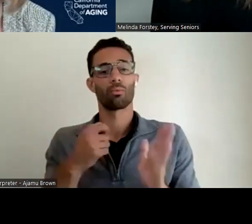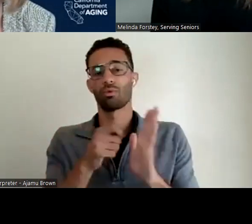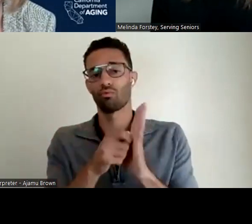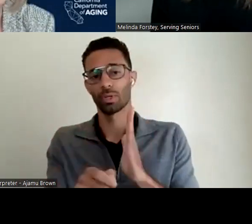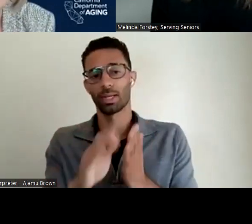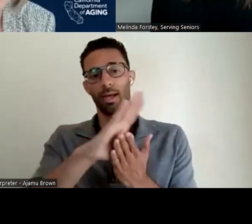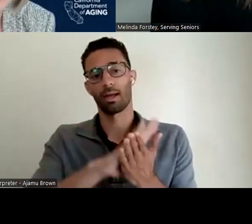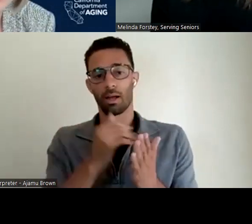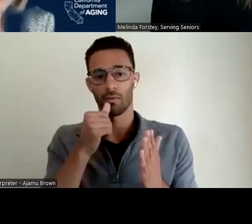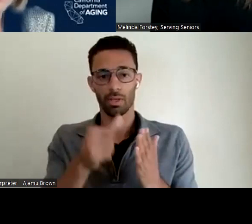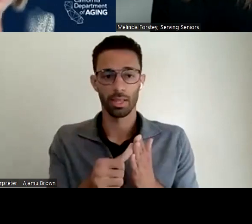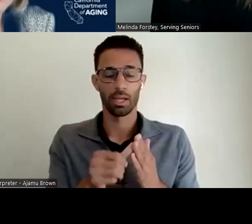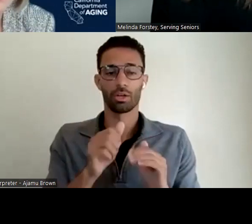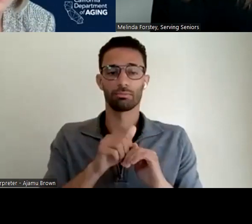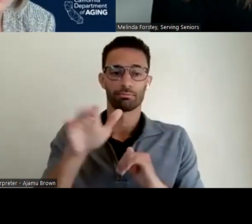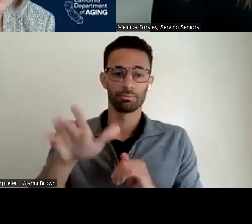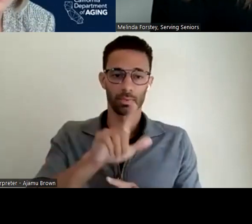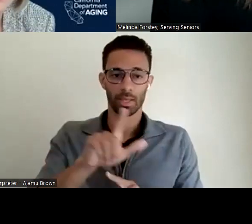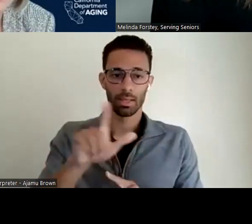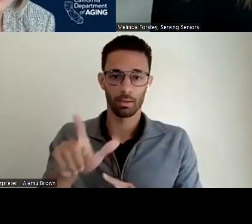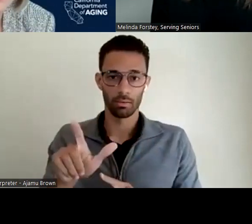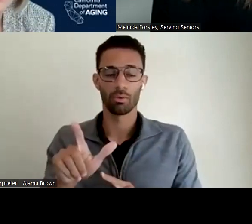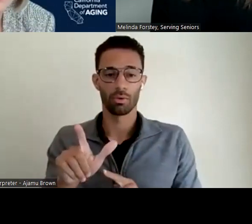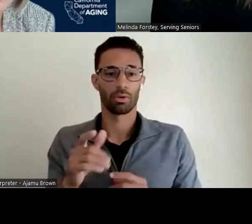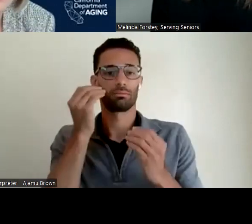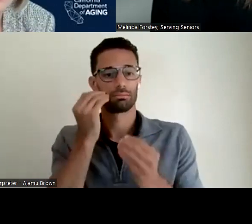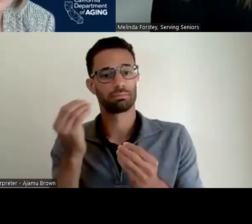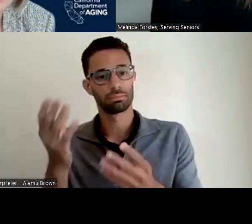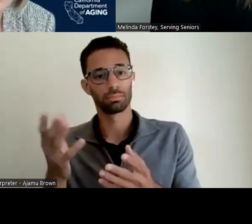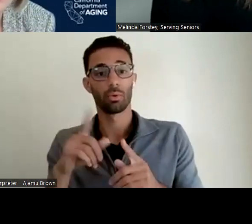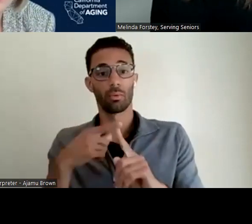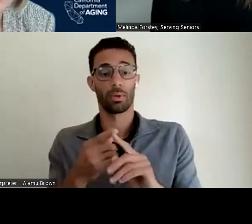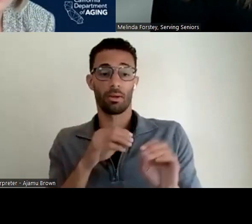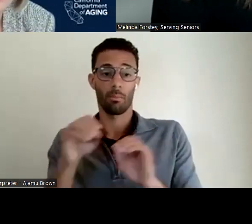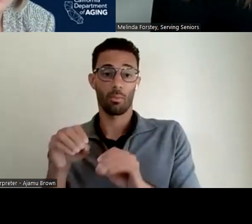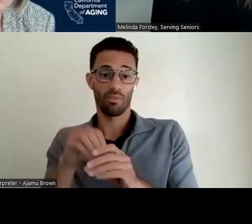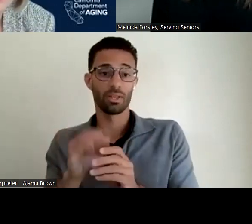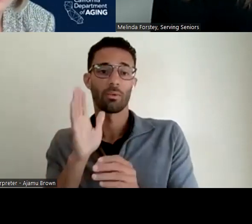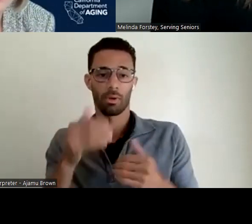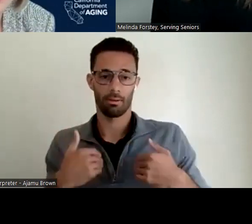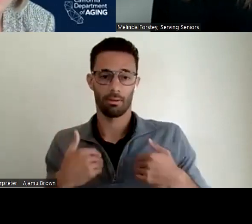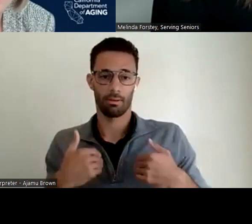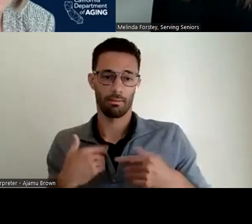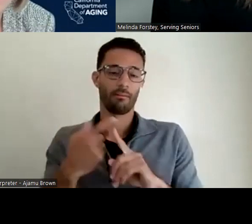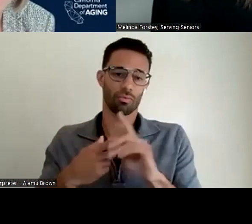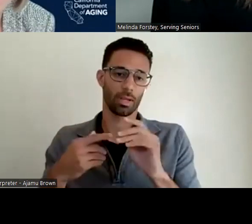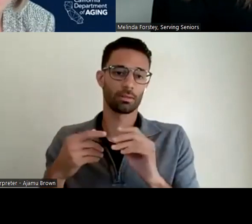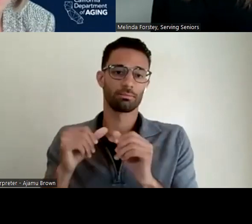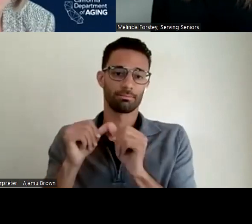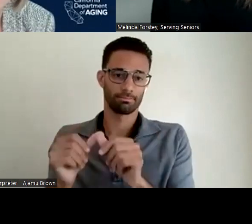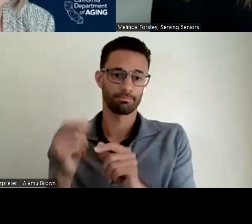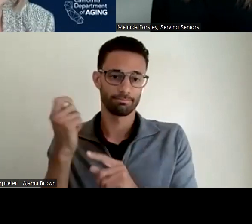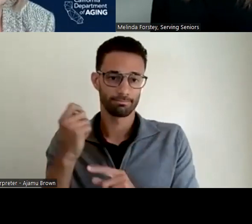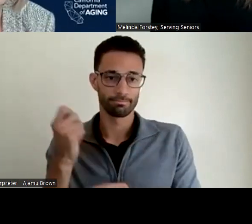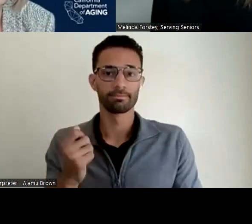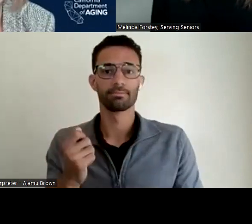then tell them that following that move-in, they will have a rental subsidy and that they will continue case management after that.